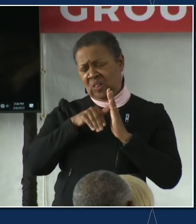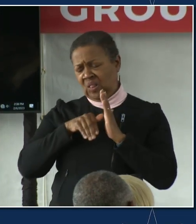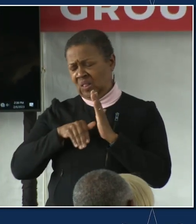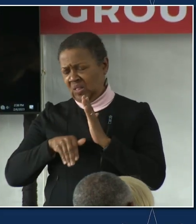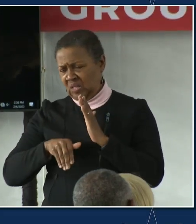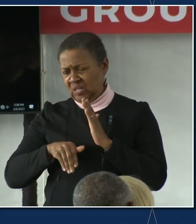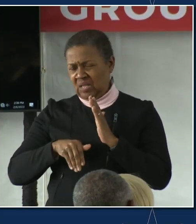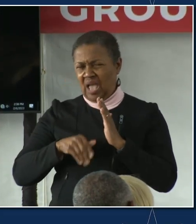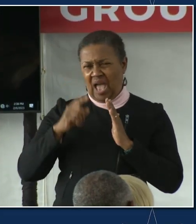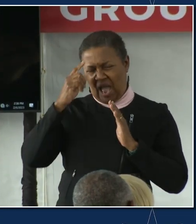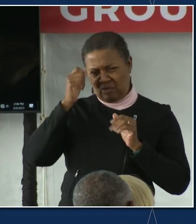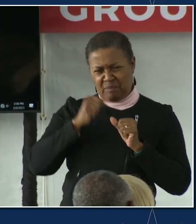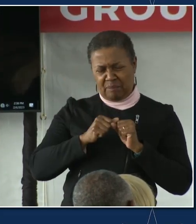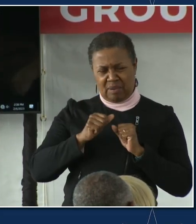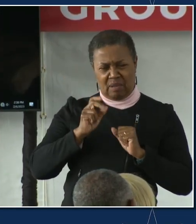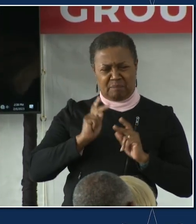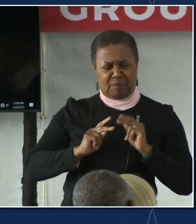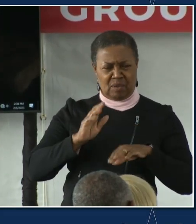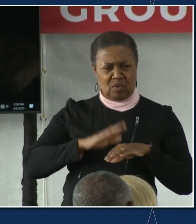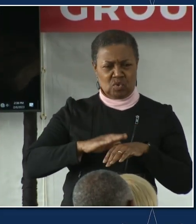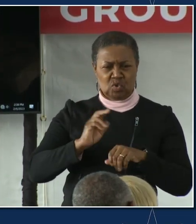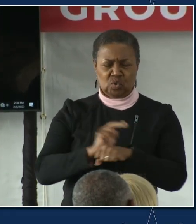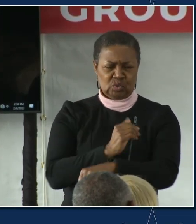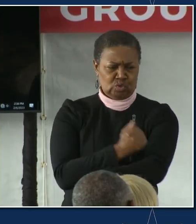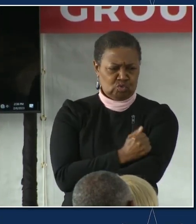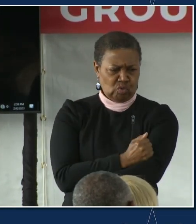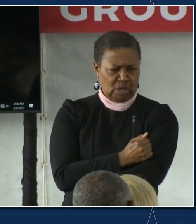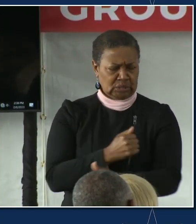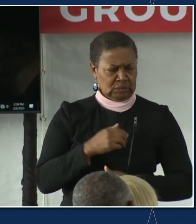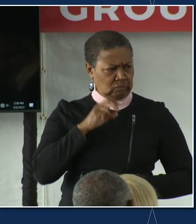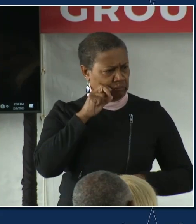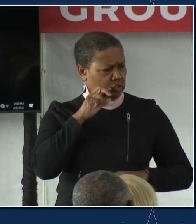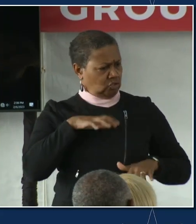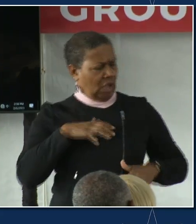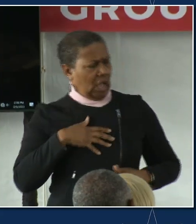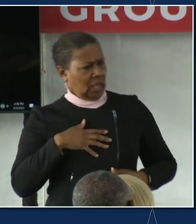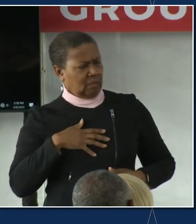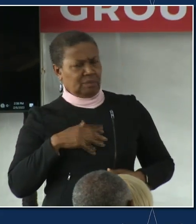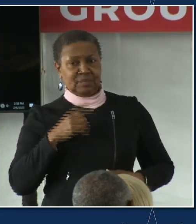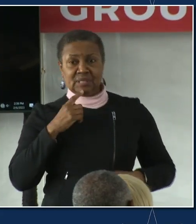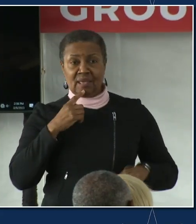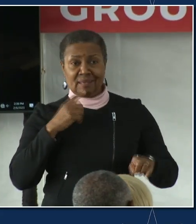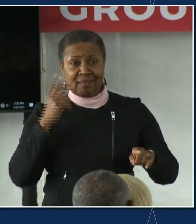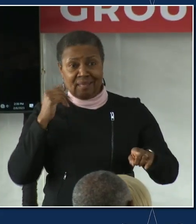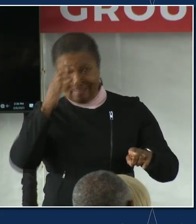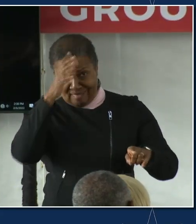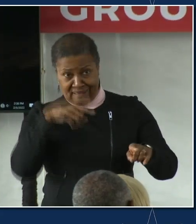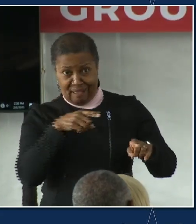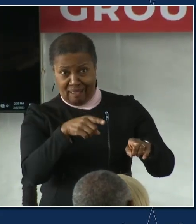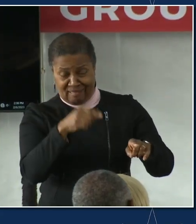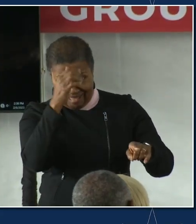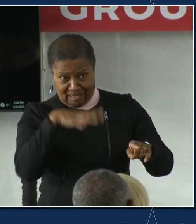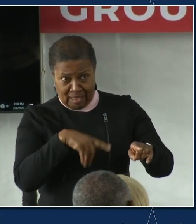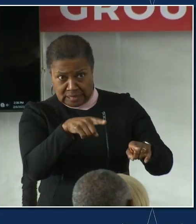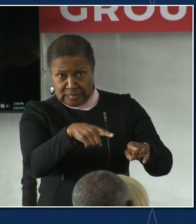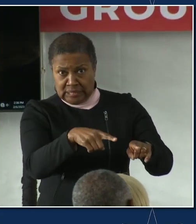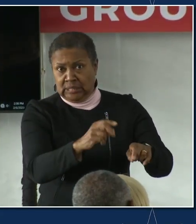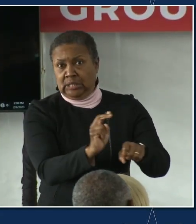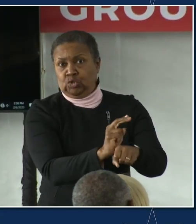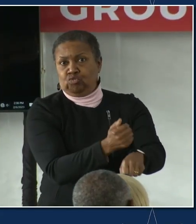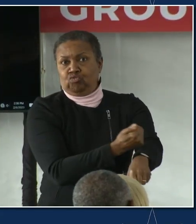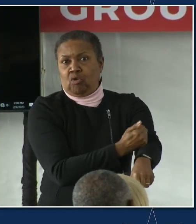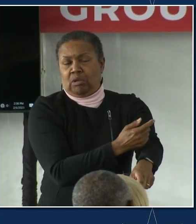unusual to see a person on drugs where everybody in the neighborhood would say, see that guy, that guy takes drugs.